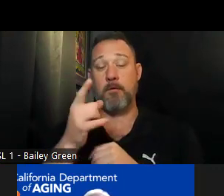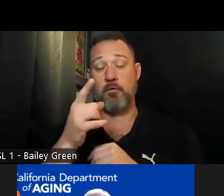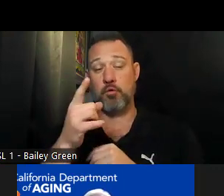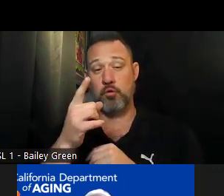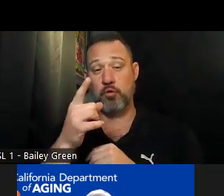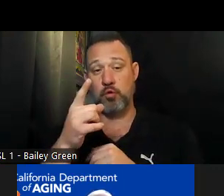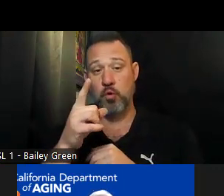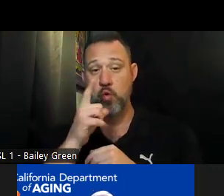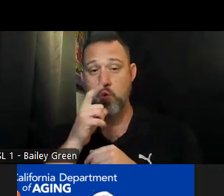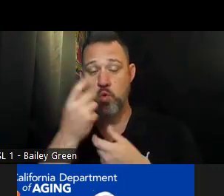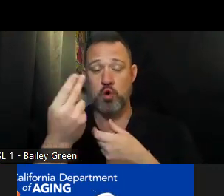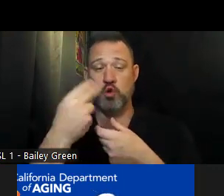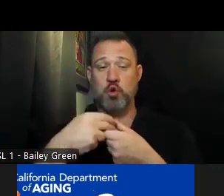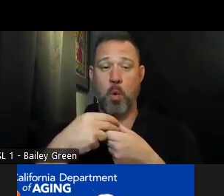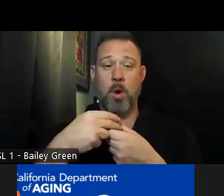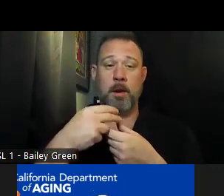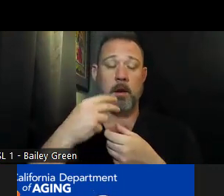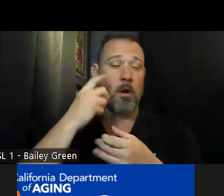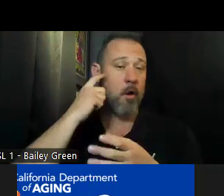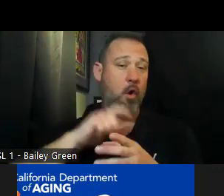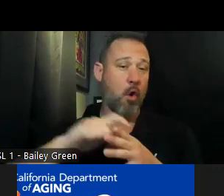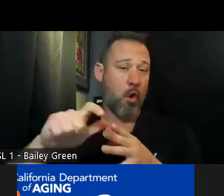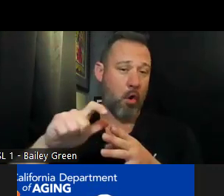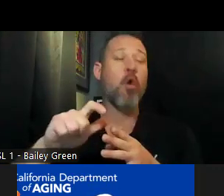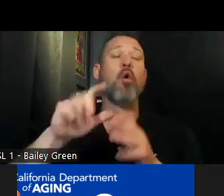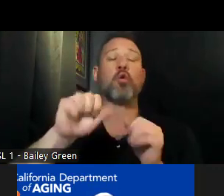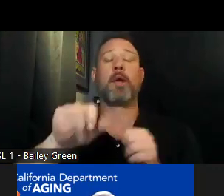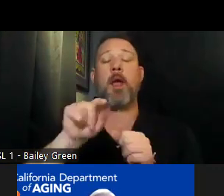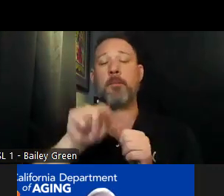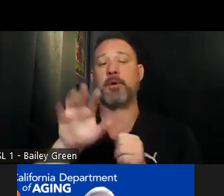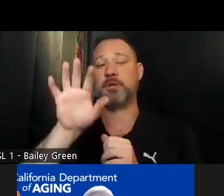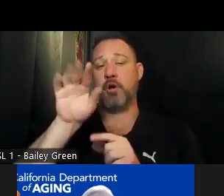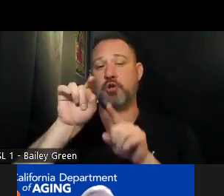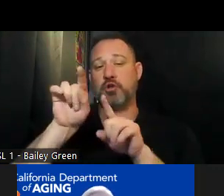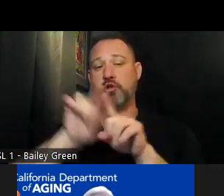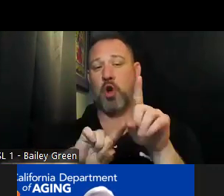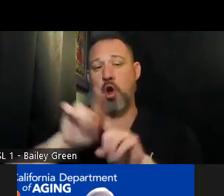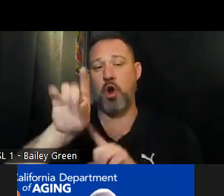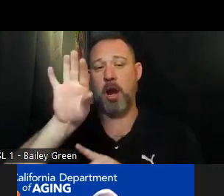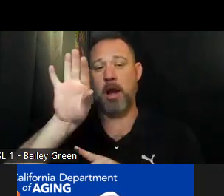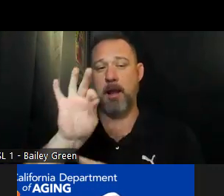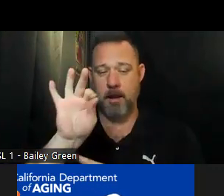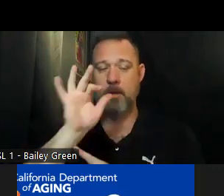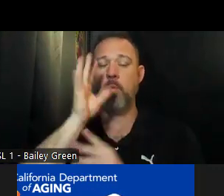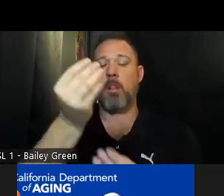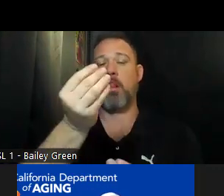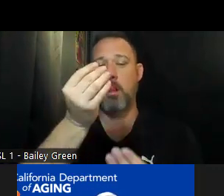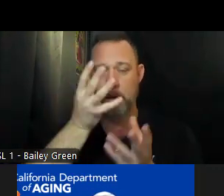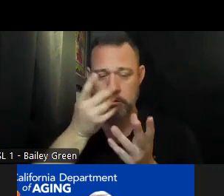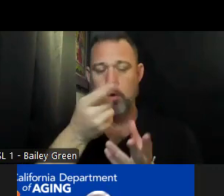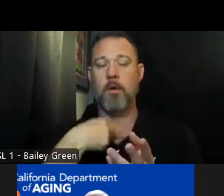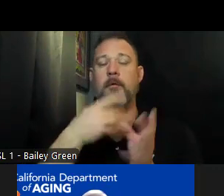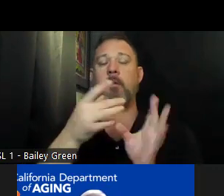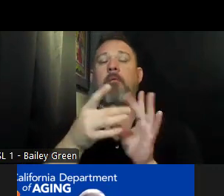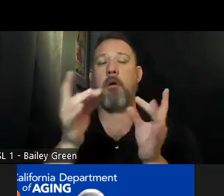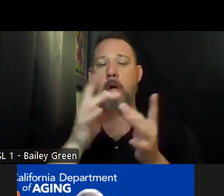wish to give a comment, you would press *9 and it would indicate to us that you have a comment, and